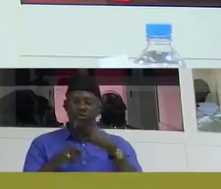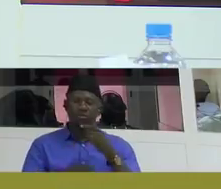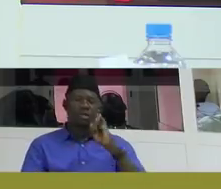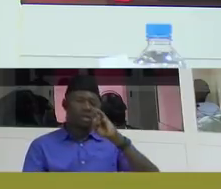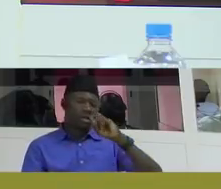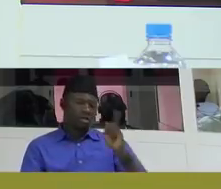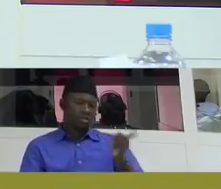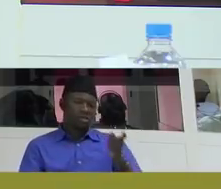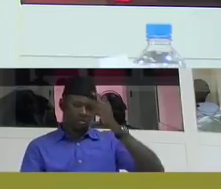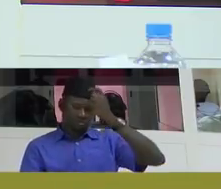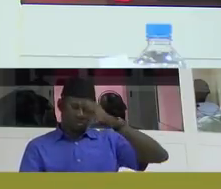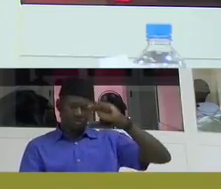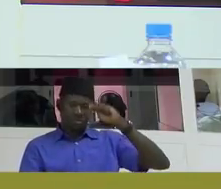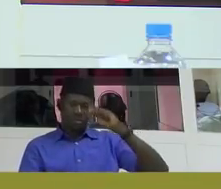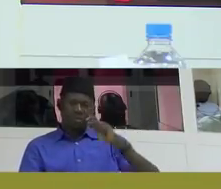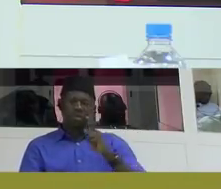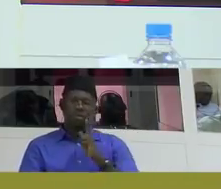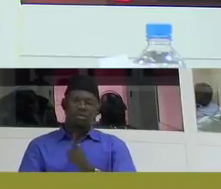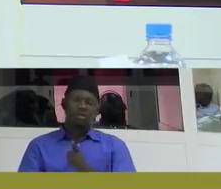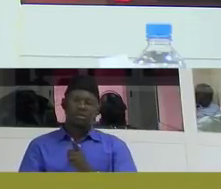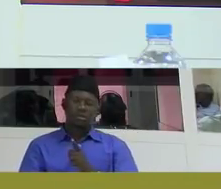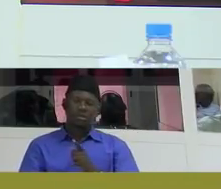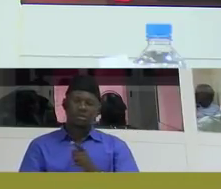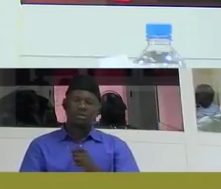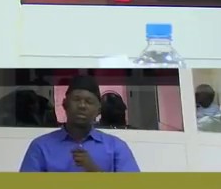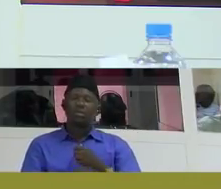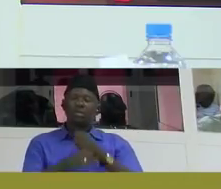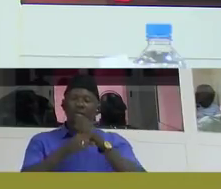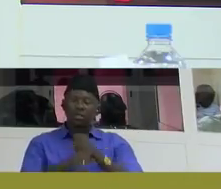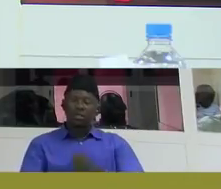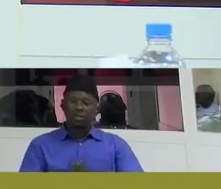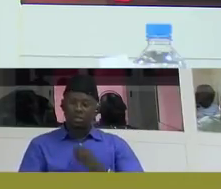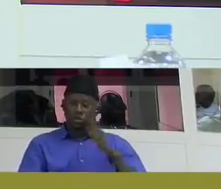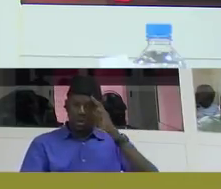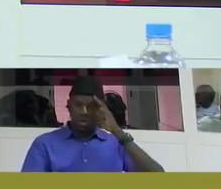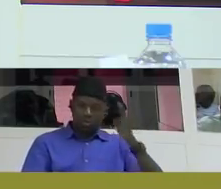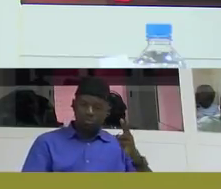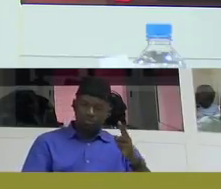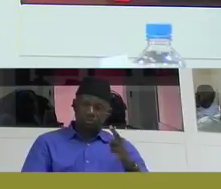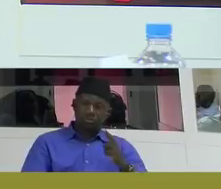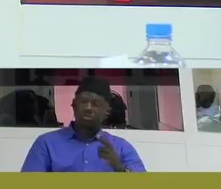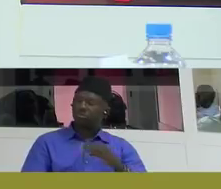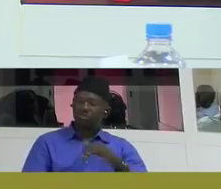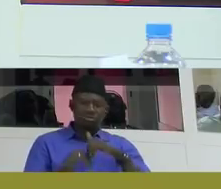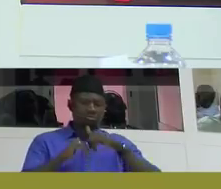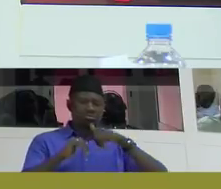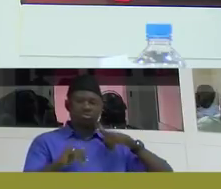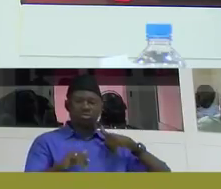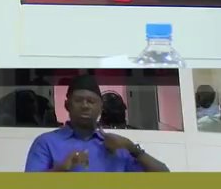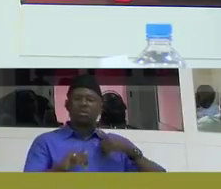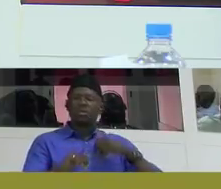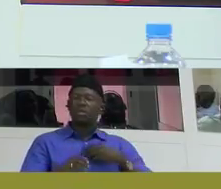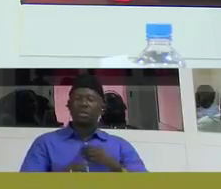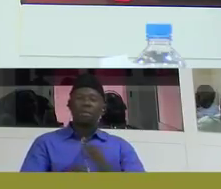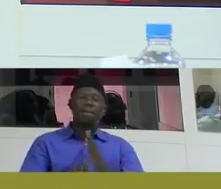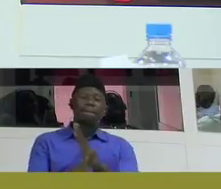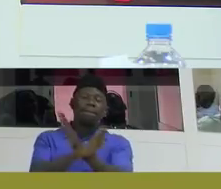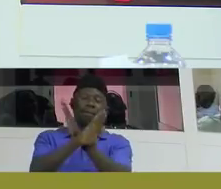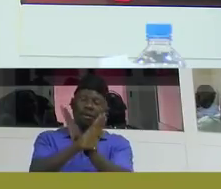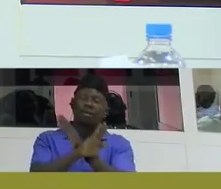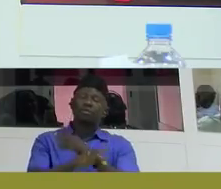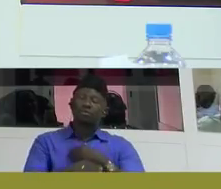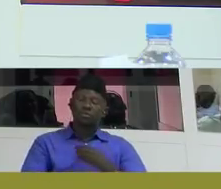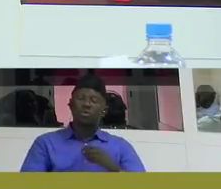that Christian homes were exempted, that the ban would be applied only in public places